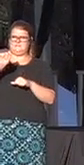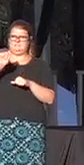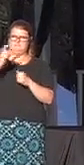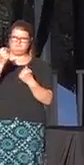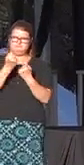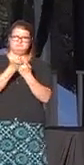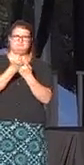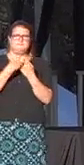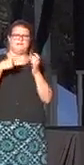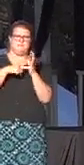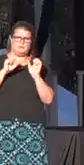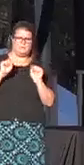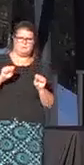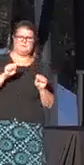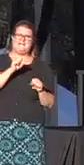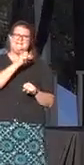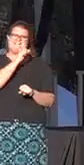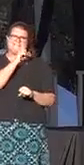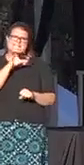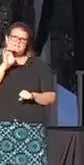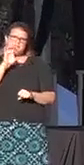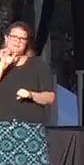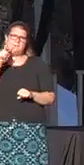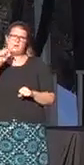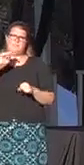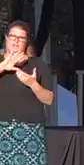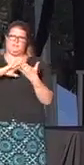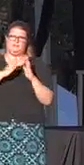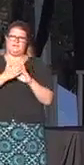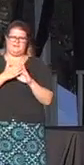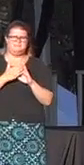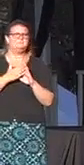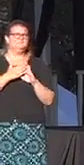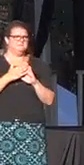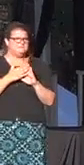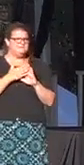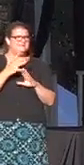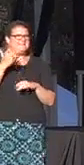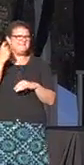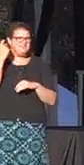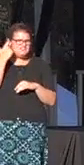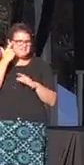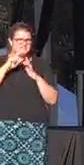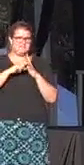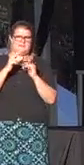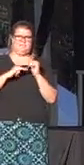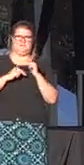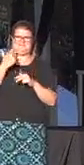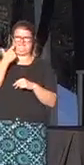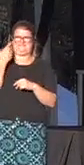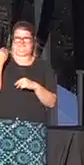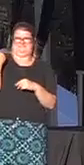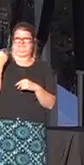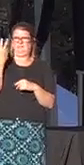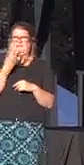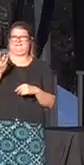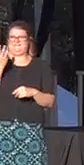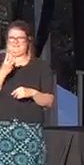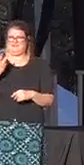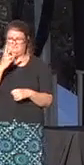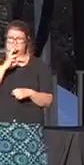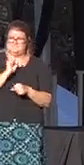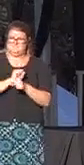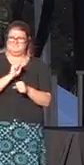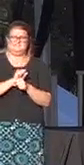LGBT-affirming, affordable senior apartment community. They just broke ground on Wednesday, July 13th.